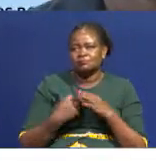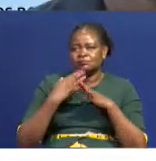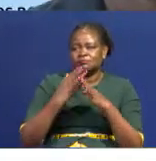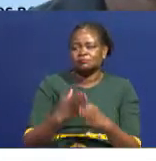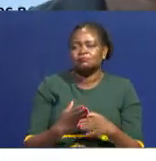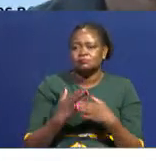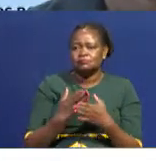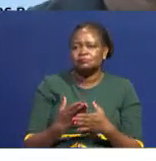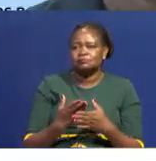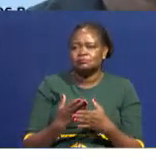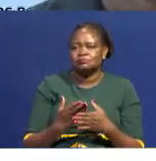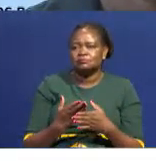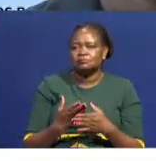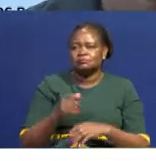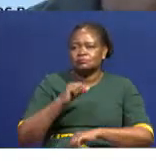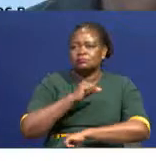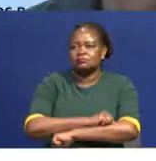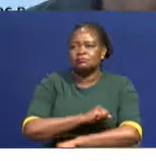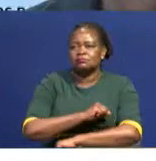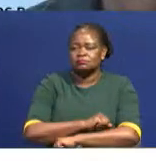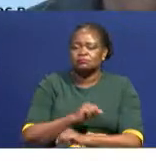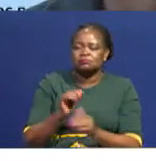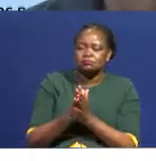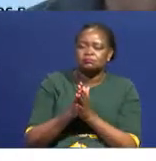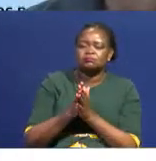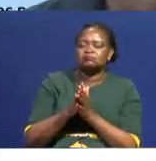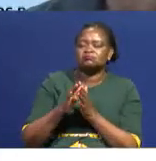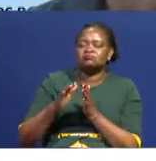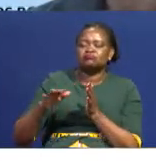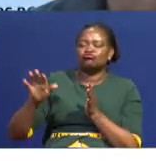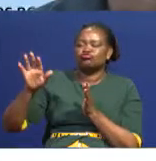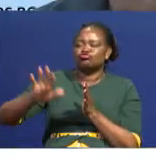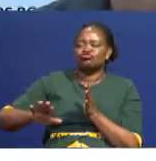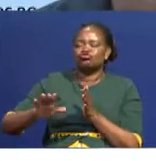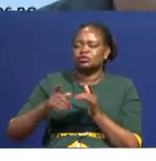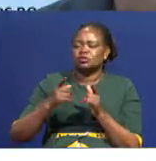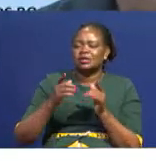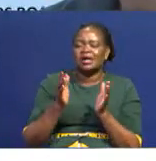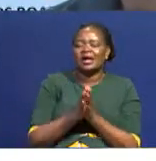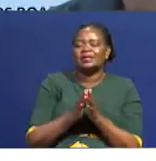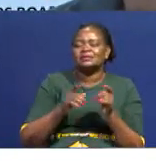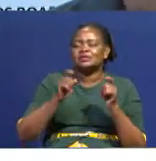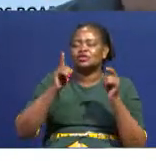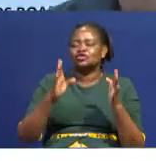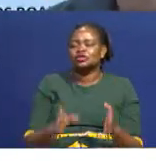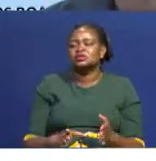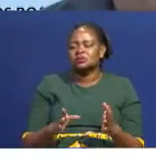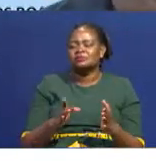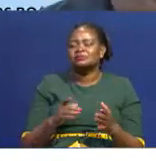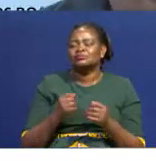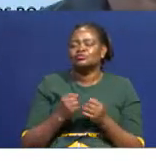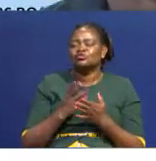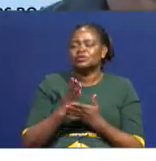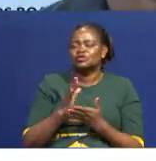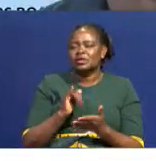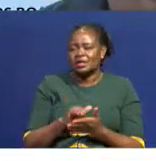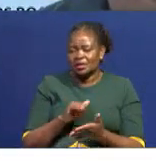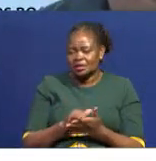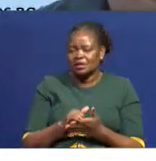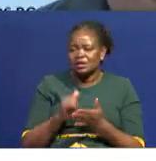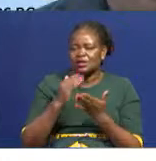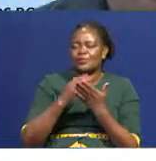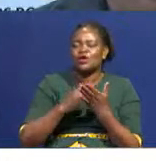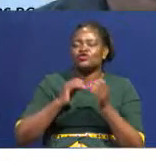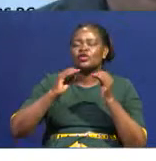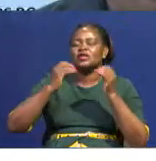the academia and the industry, and us at the center as a regulator, to make sure that the programs taught in the